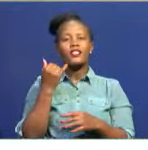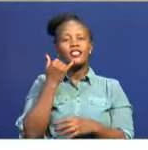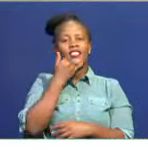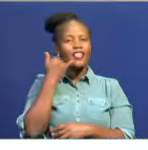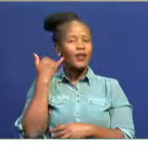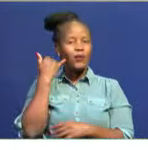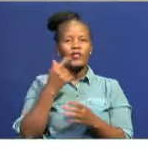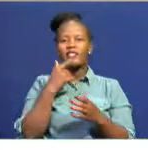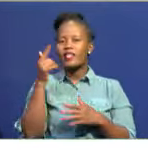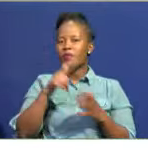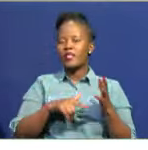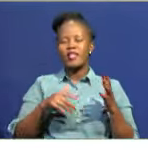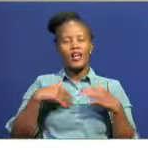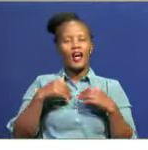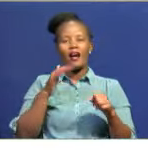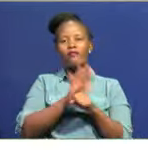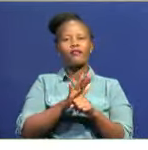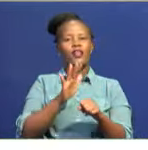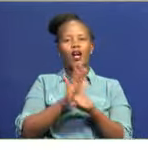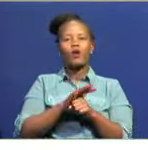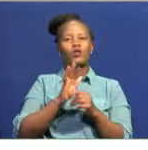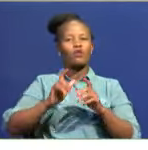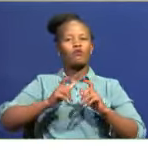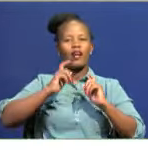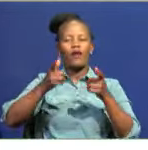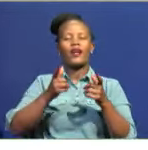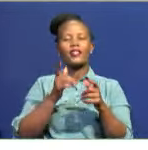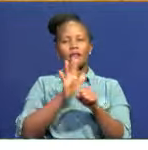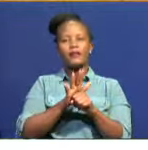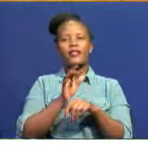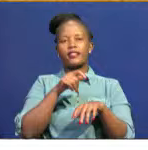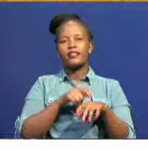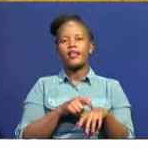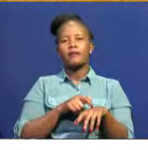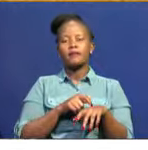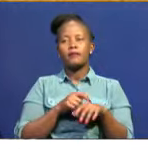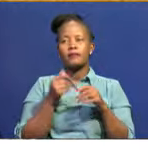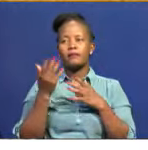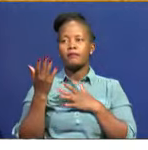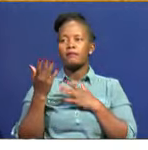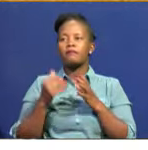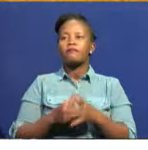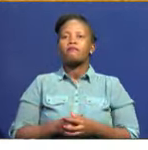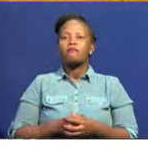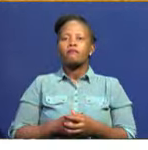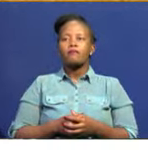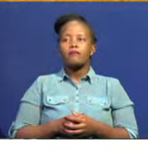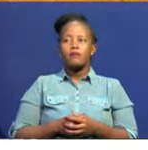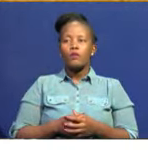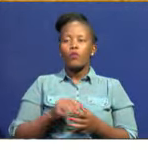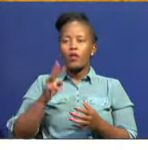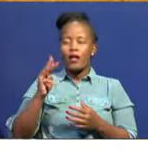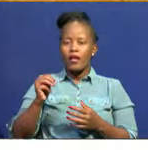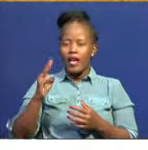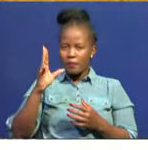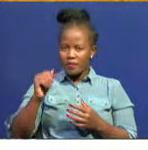to duplication of awards. Give us on Minor with a report. The MCA is giving